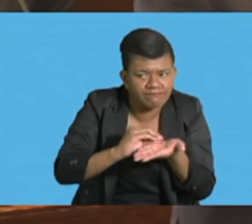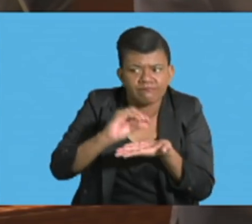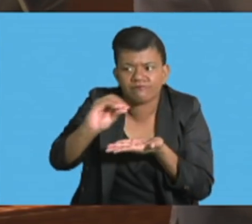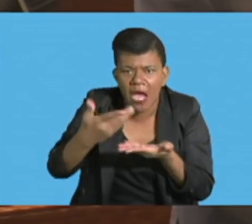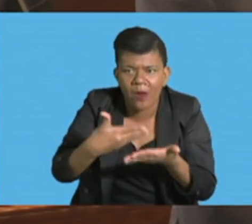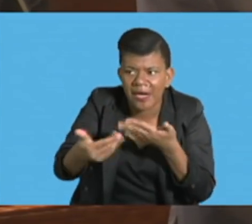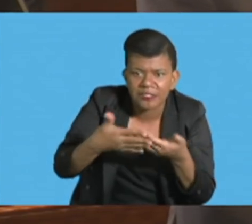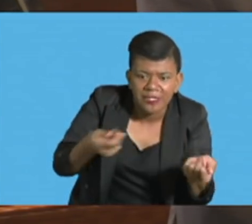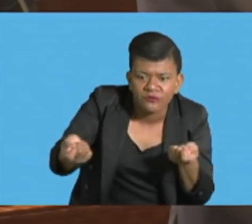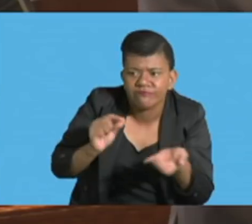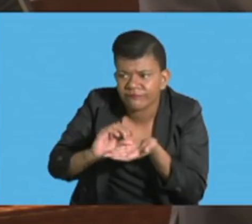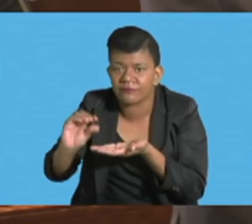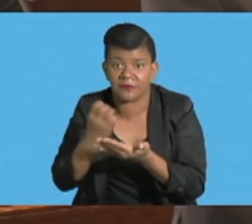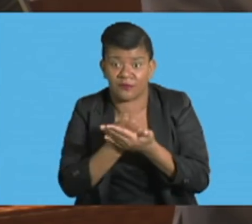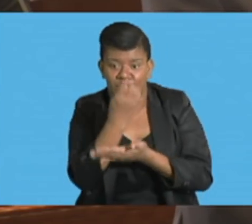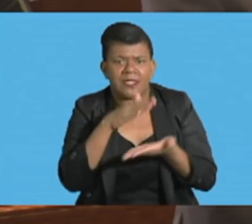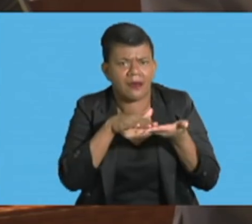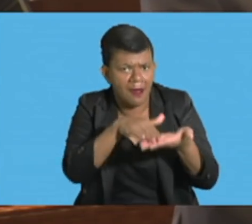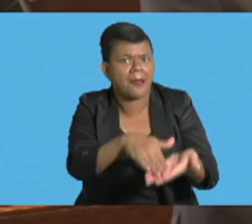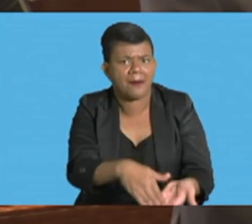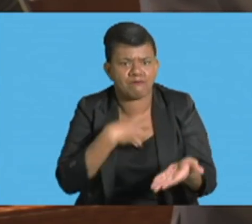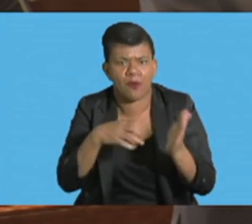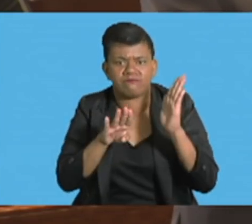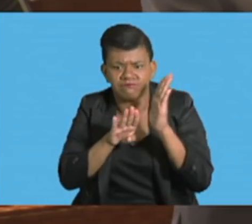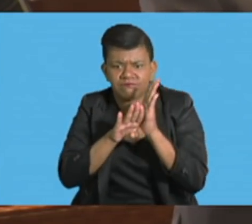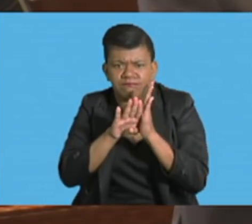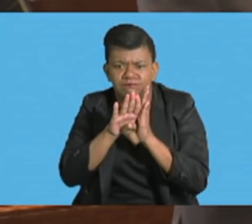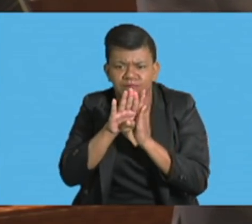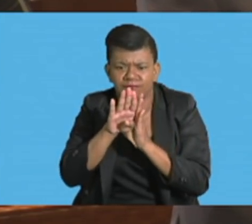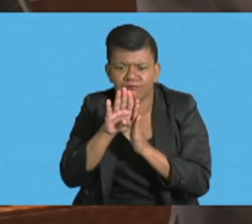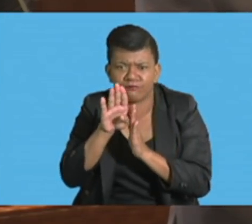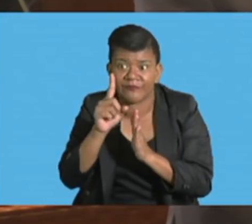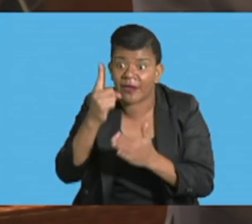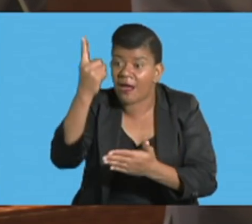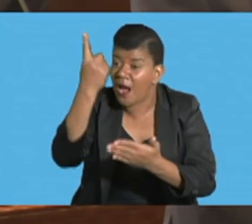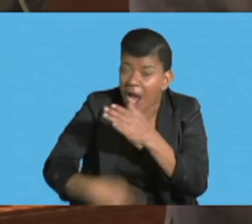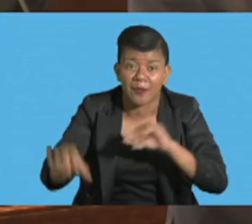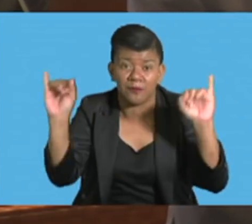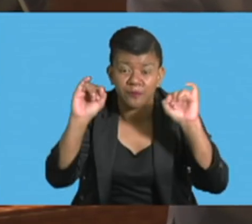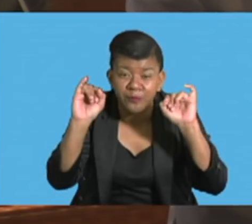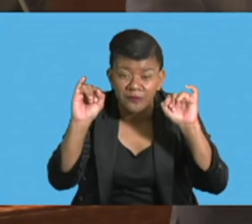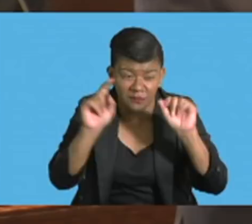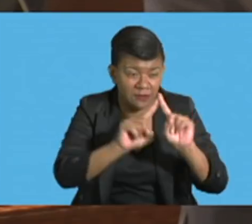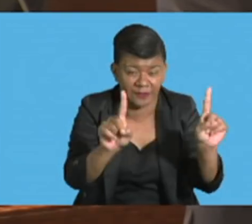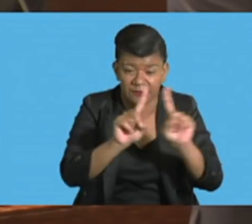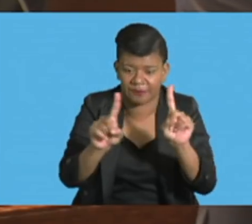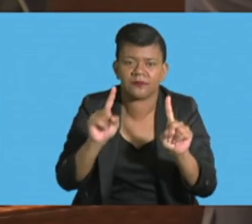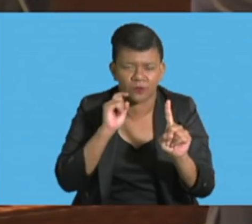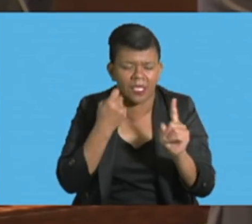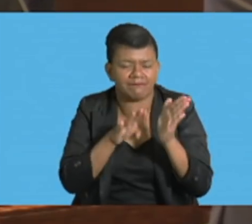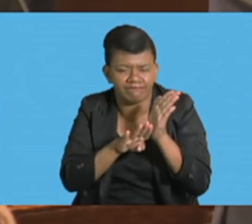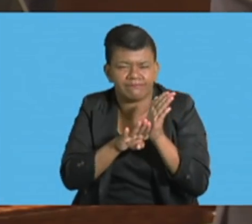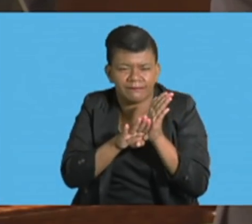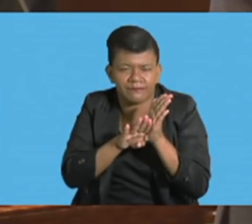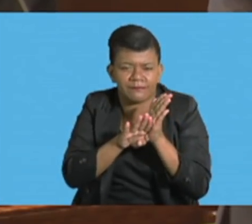of times and endured through the worst of times. We've faced down international headwinds and even the global